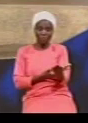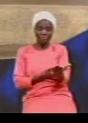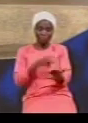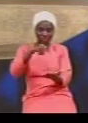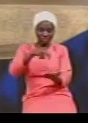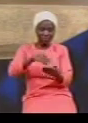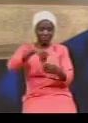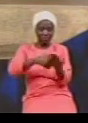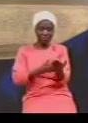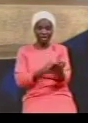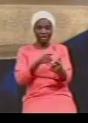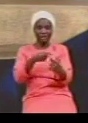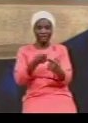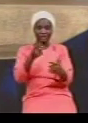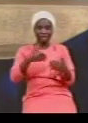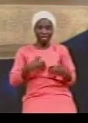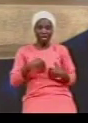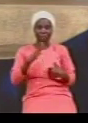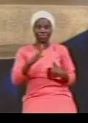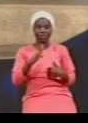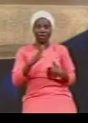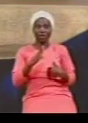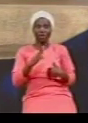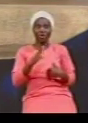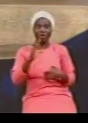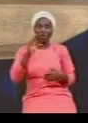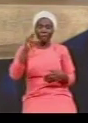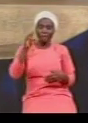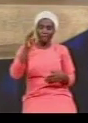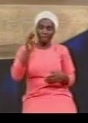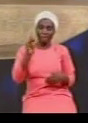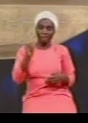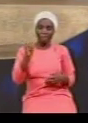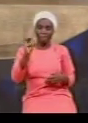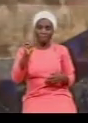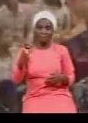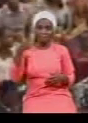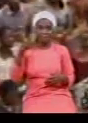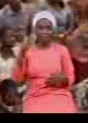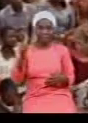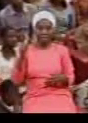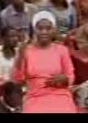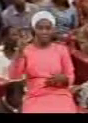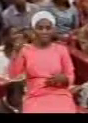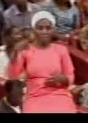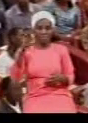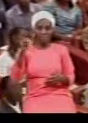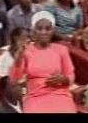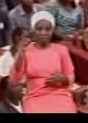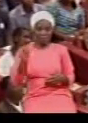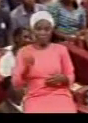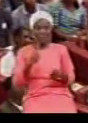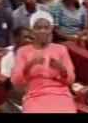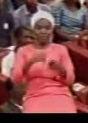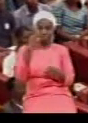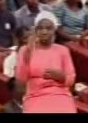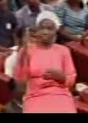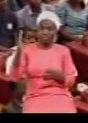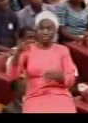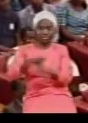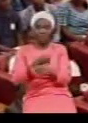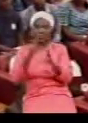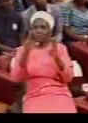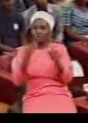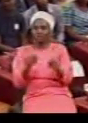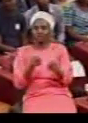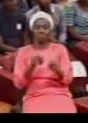megaphone, microphone, whatever, and you are beaming forth the gospel, no harm will come to you. In